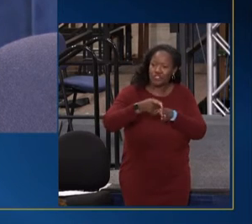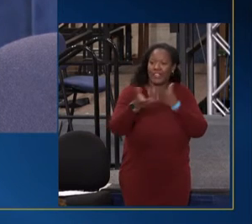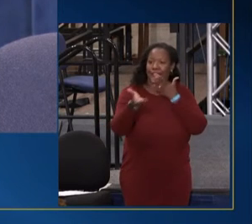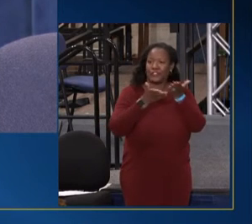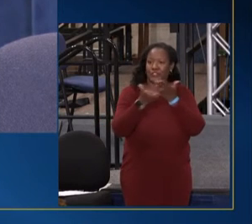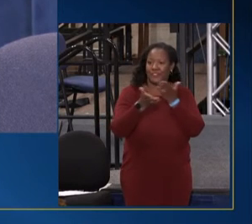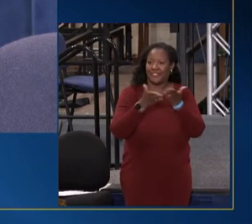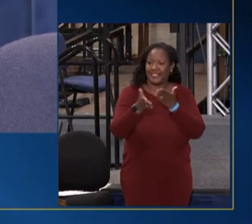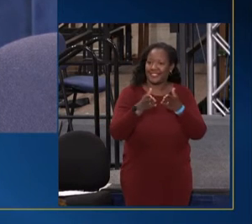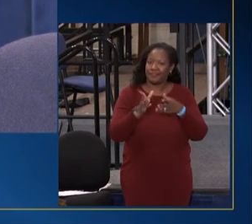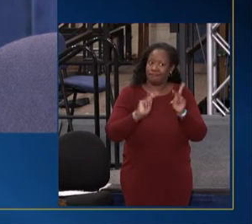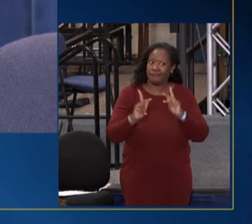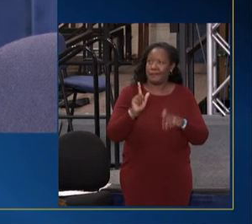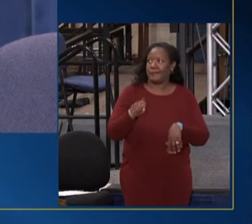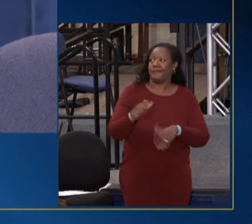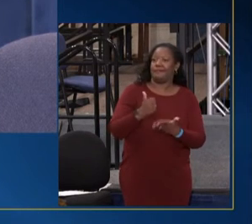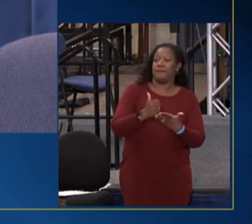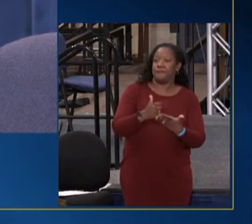service.